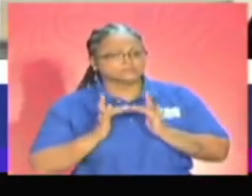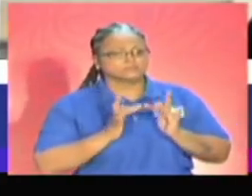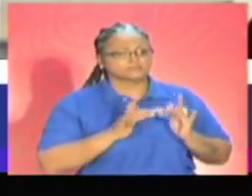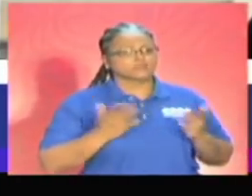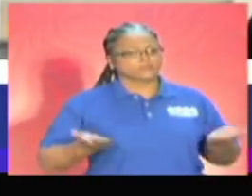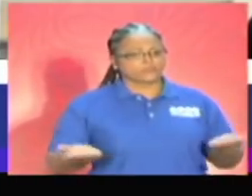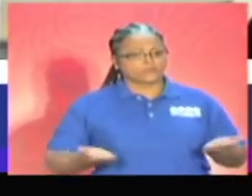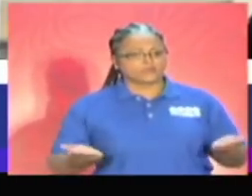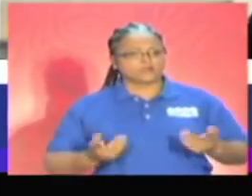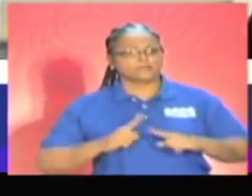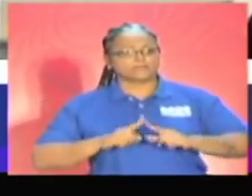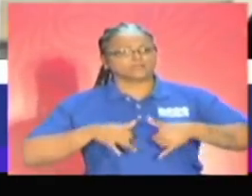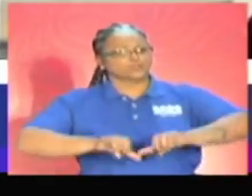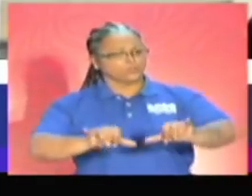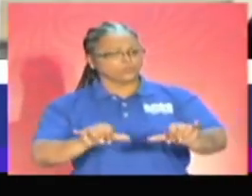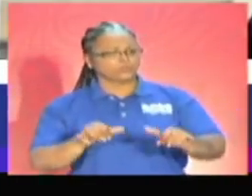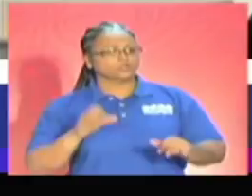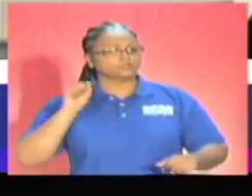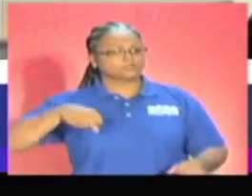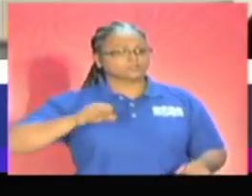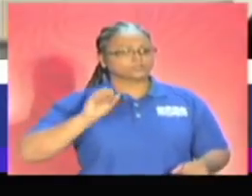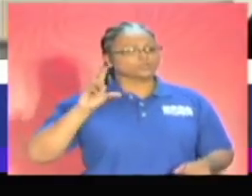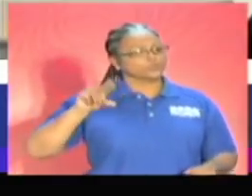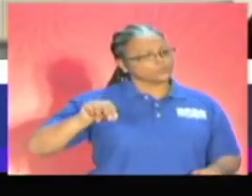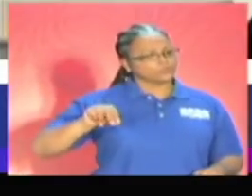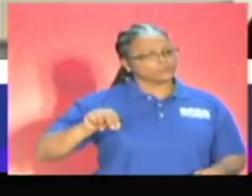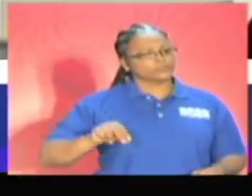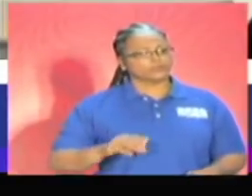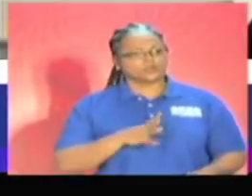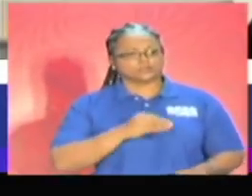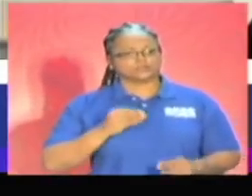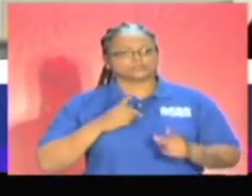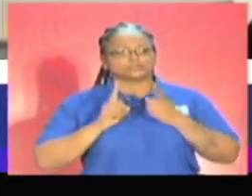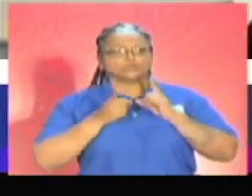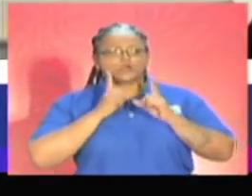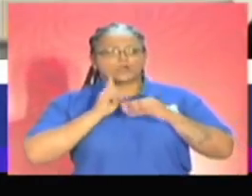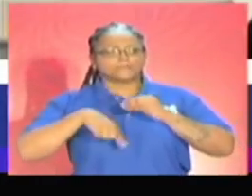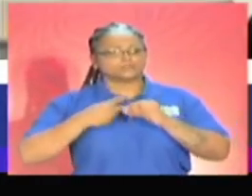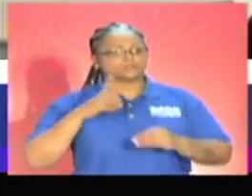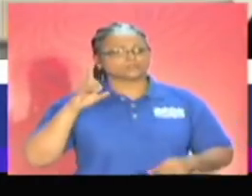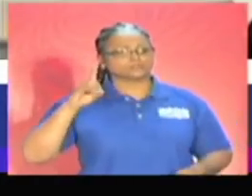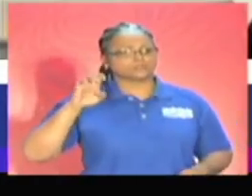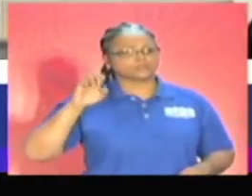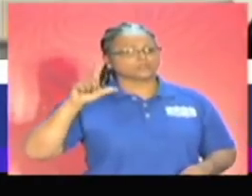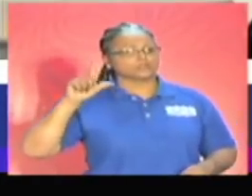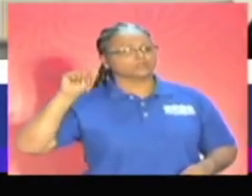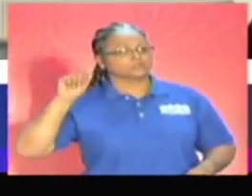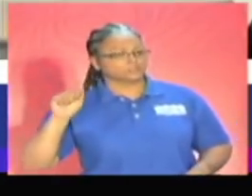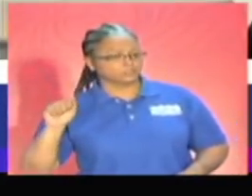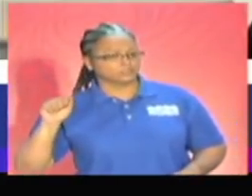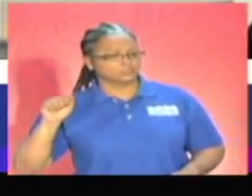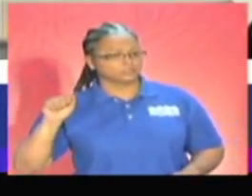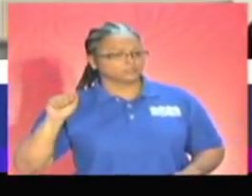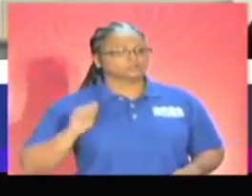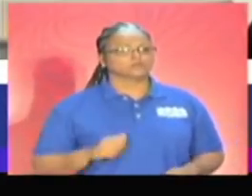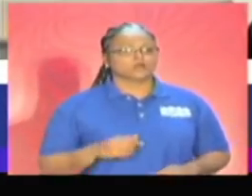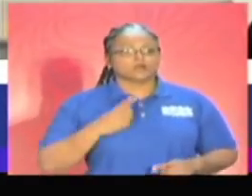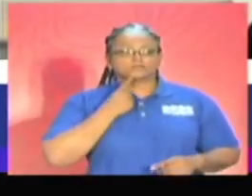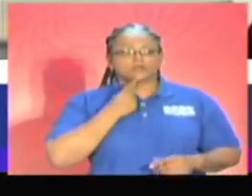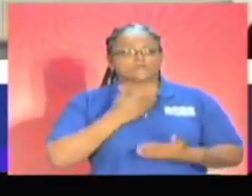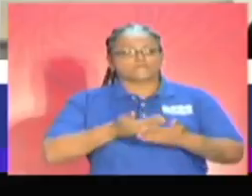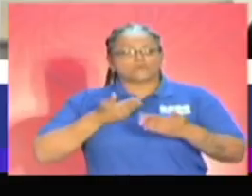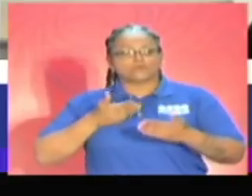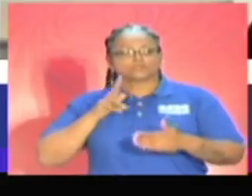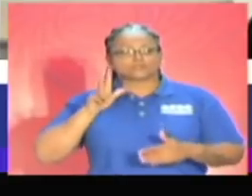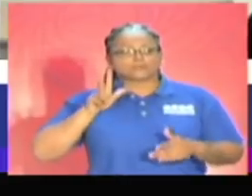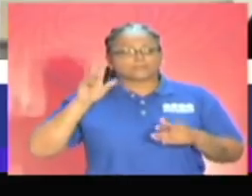still ongoing too? And speaking of Delta cases, the last figure we would have had was 3% to have tested positive for the